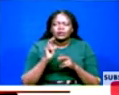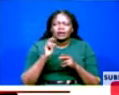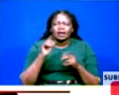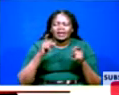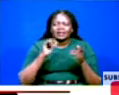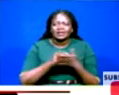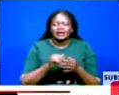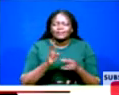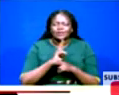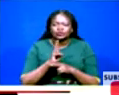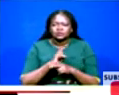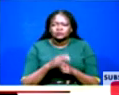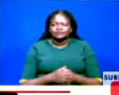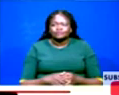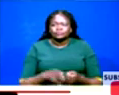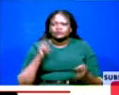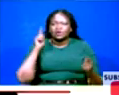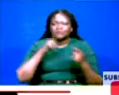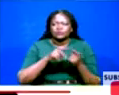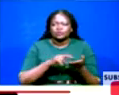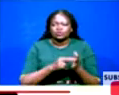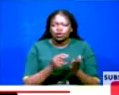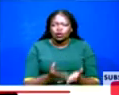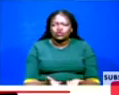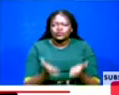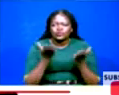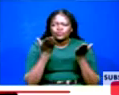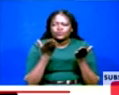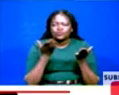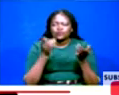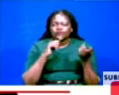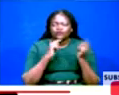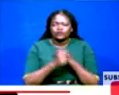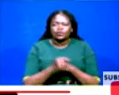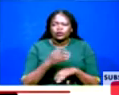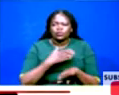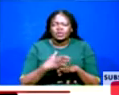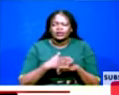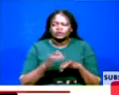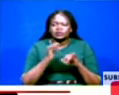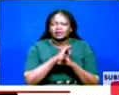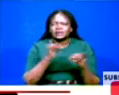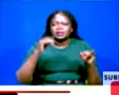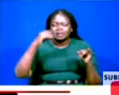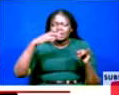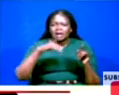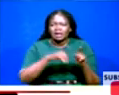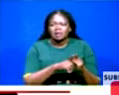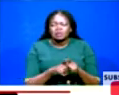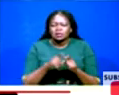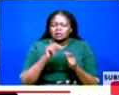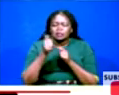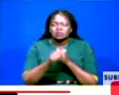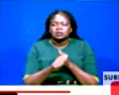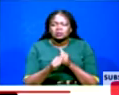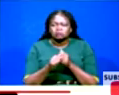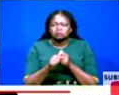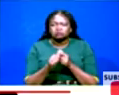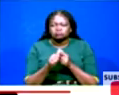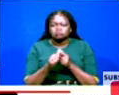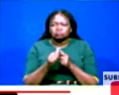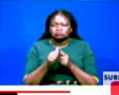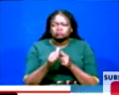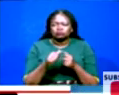this project is to promote the conversion of waste to clean energy as an alternative source of